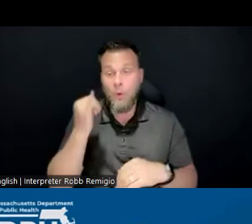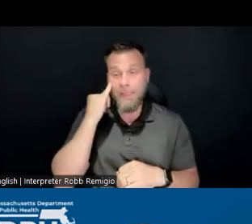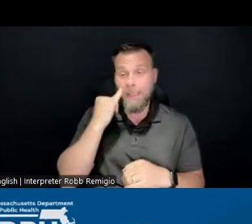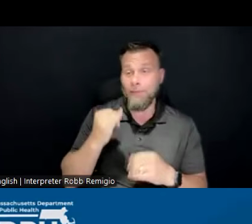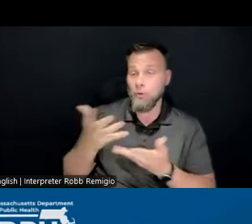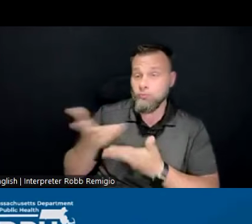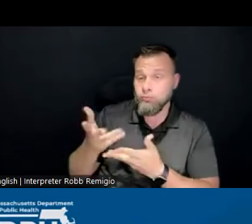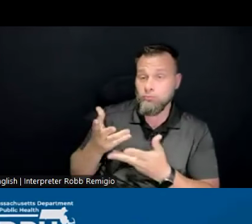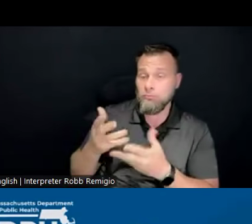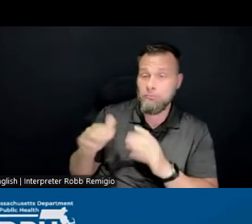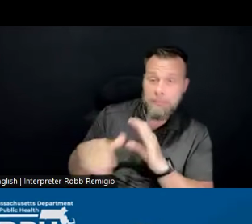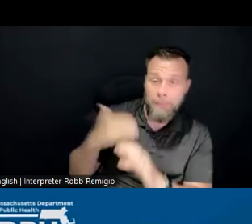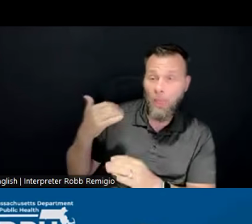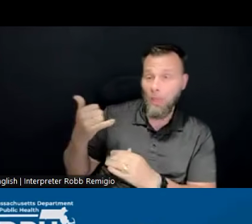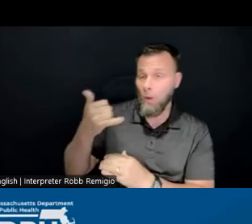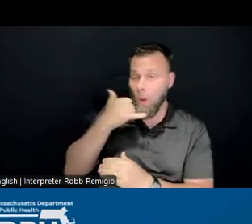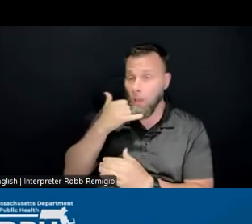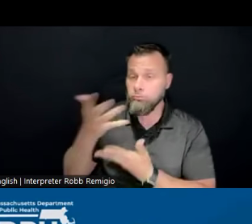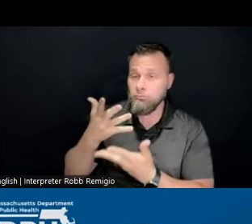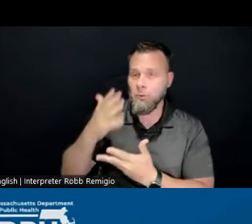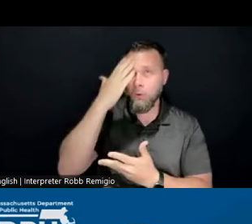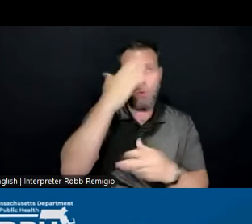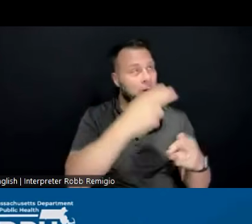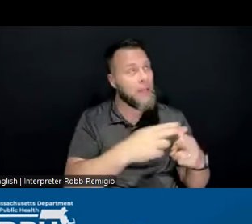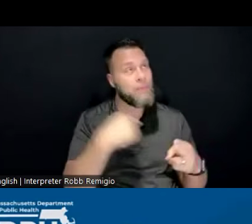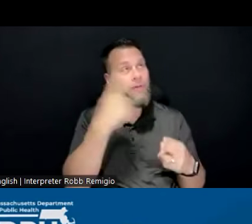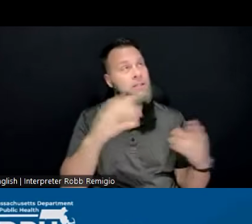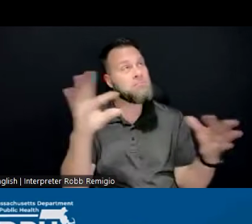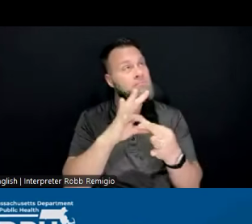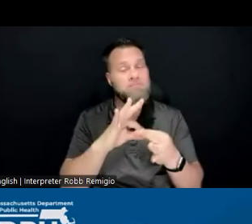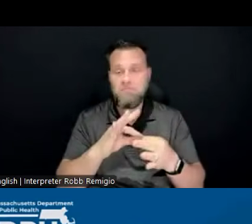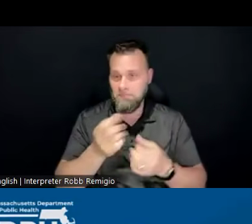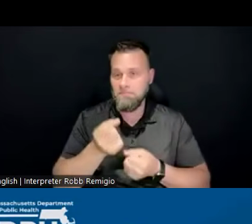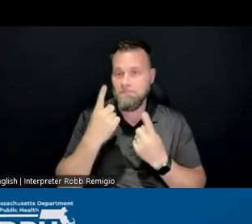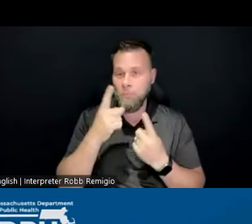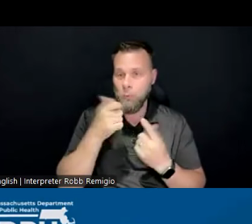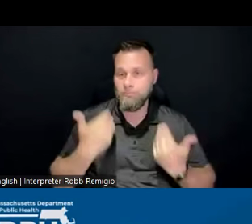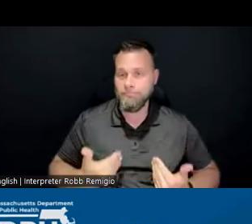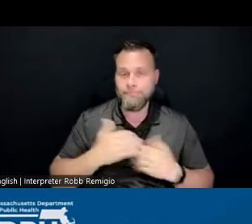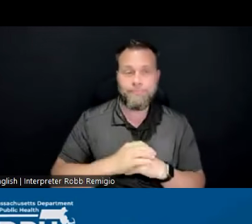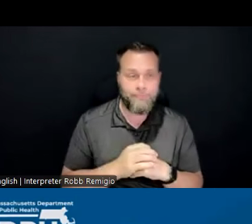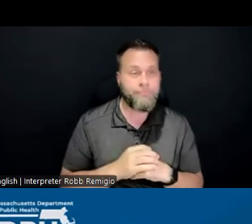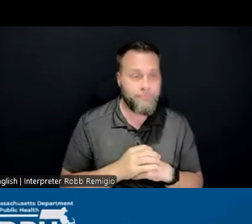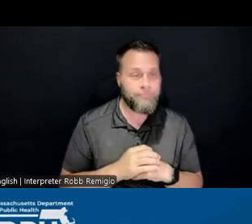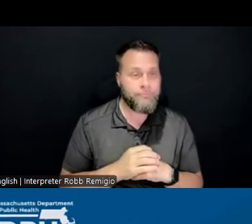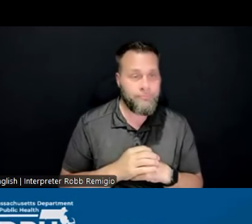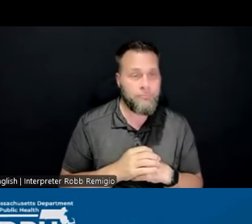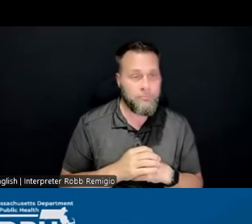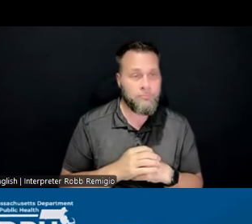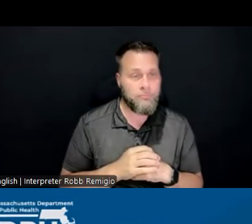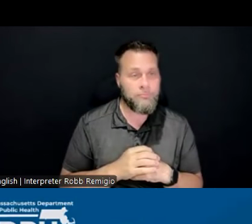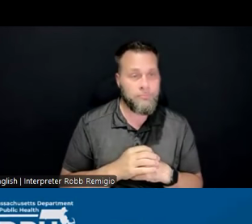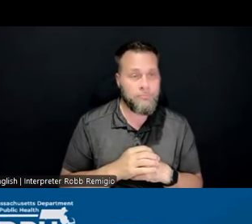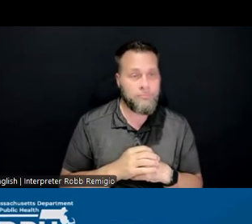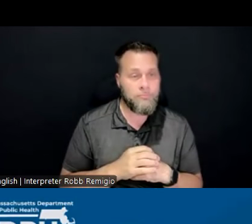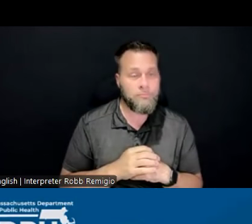us further, you'll know exactly who it is that you'll be working with. Now, next up, I'm just going to give a pretty quick high-level overview of